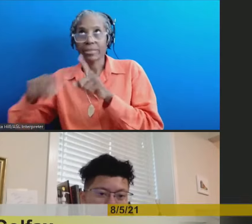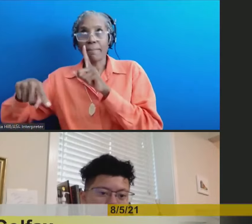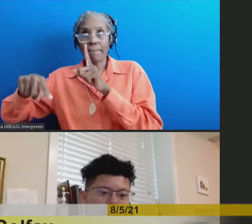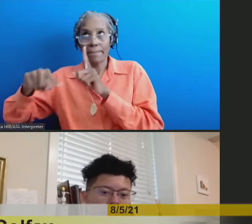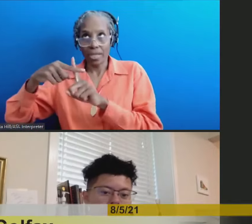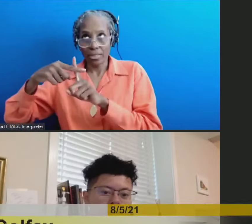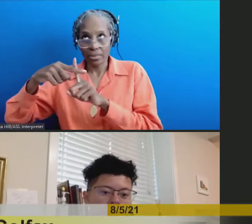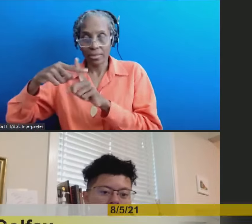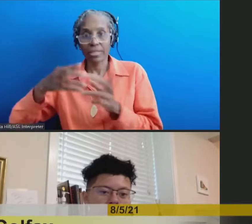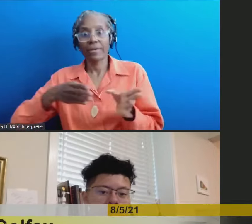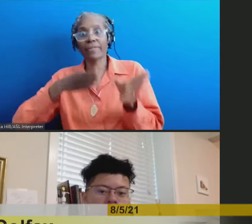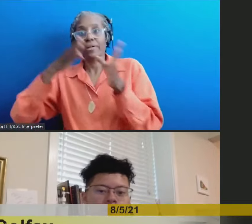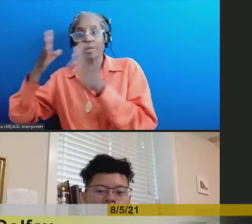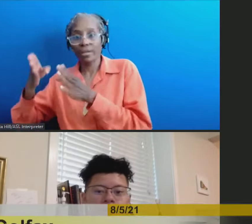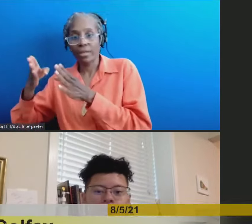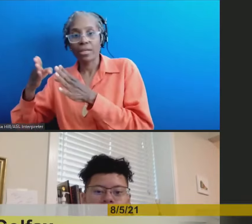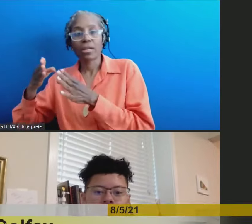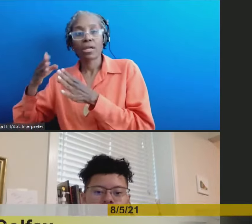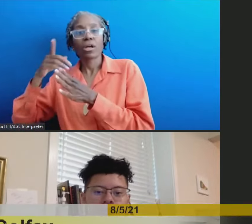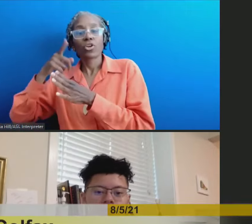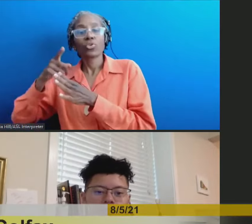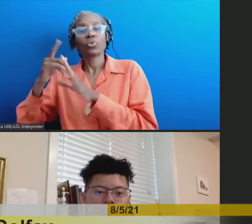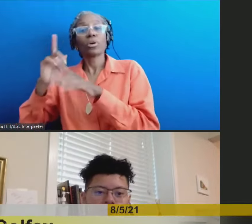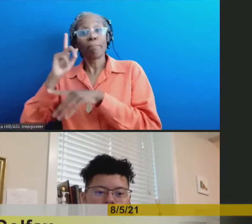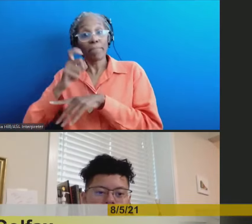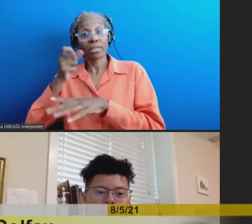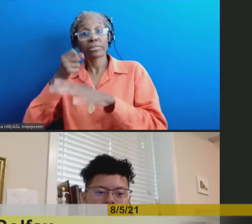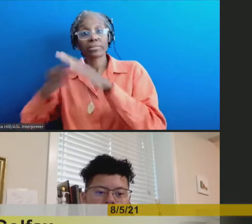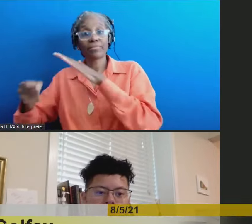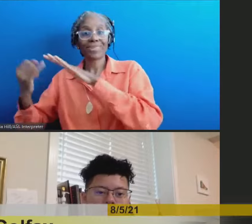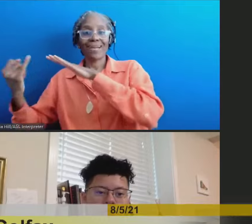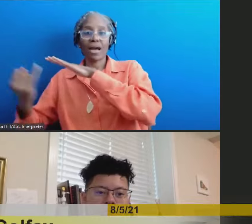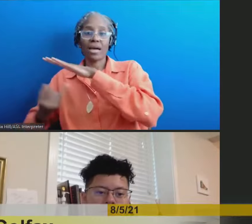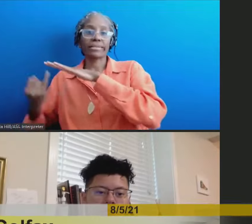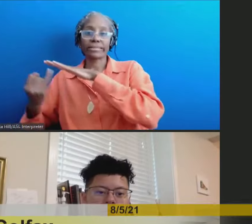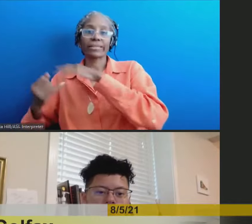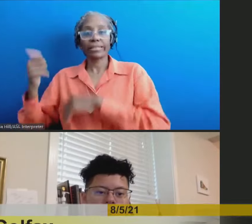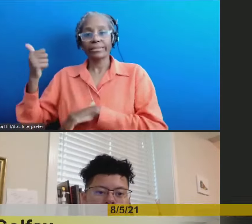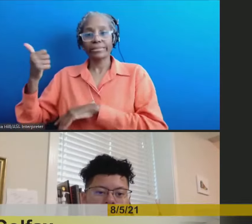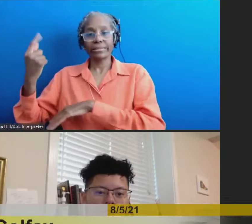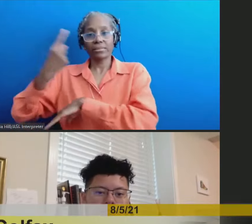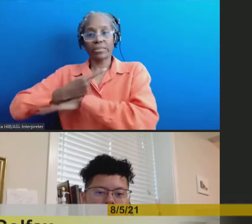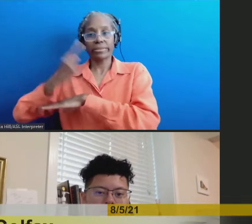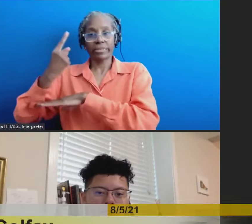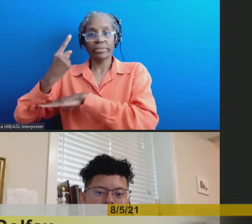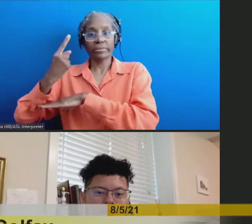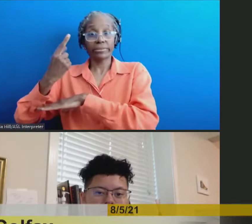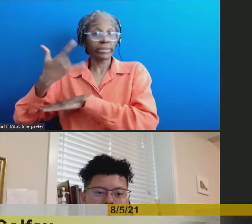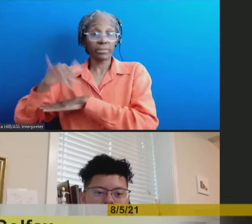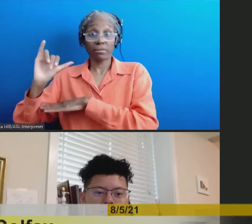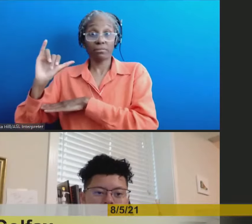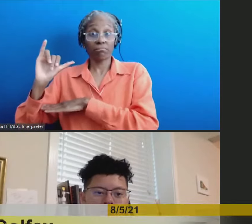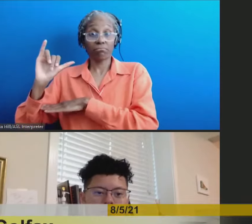basically you need to isolate for the 10 days